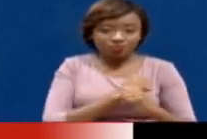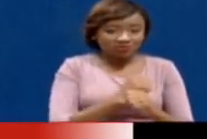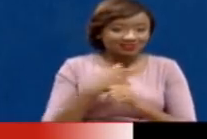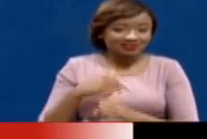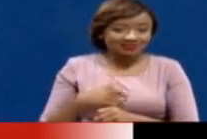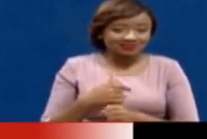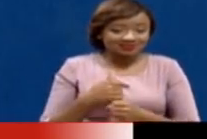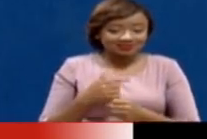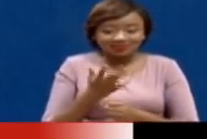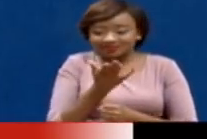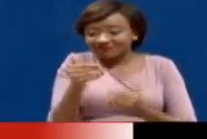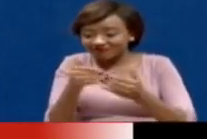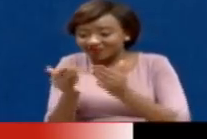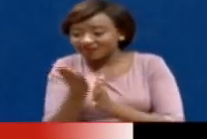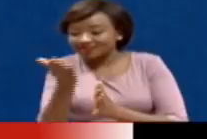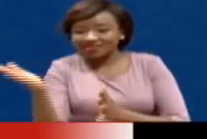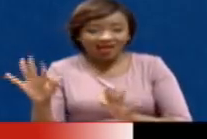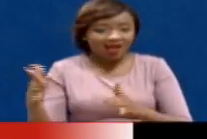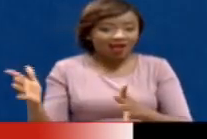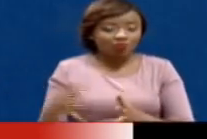ones?